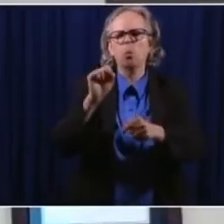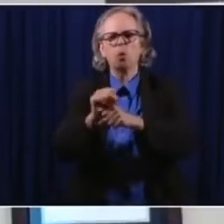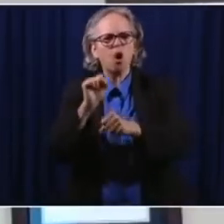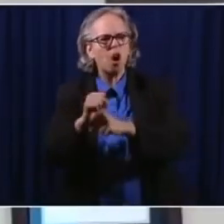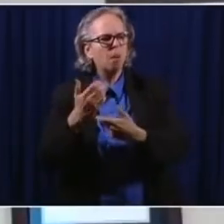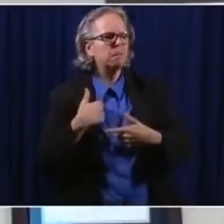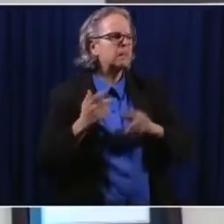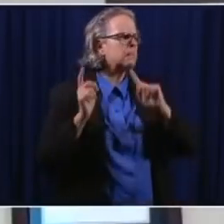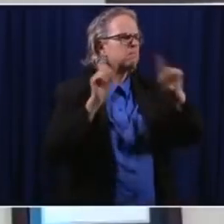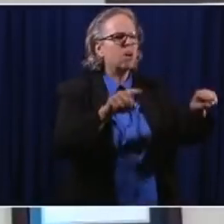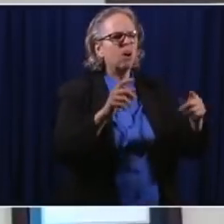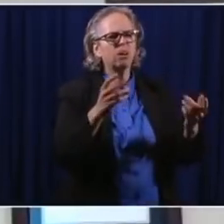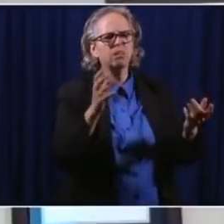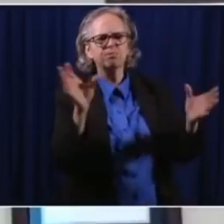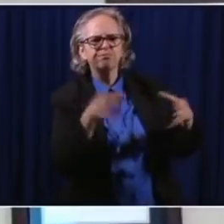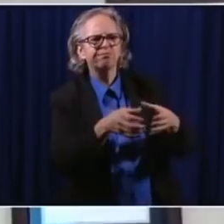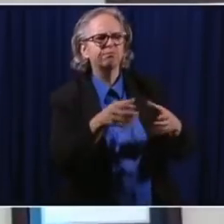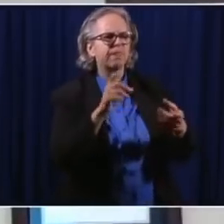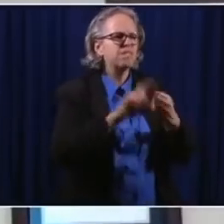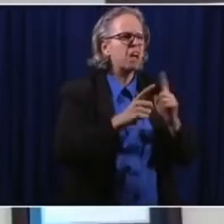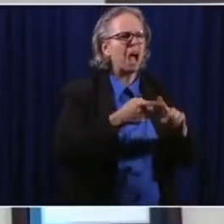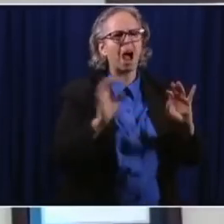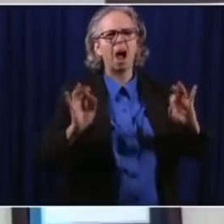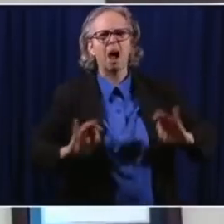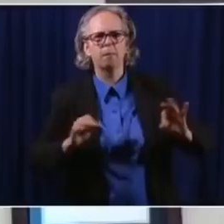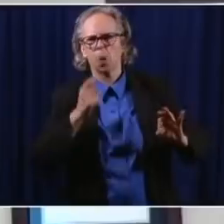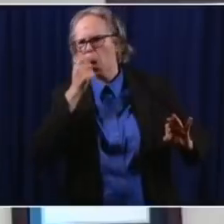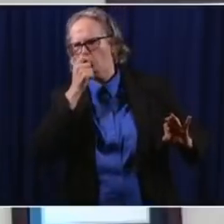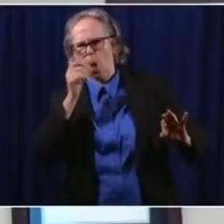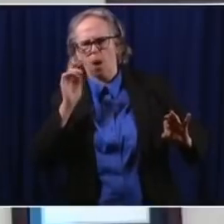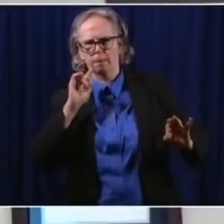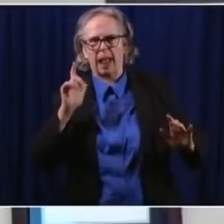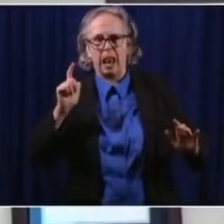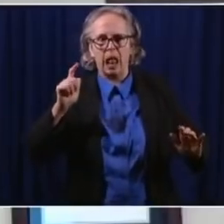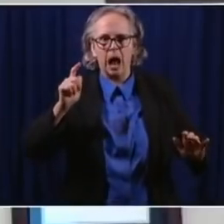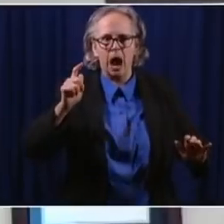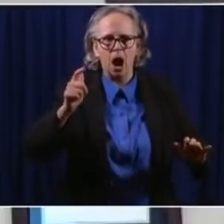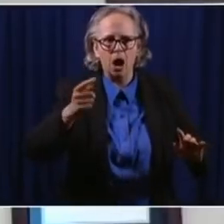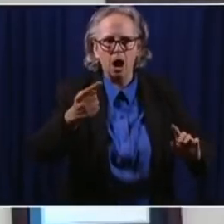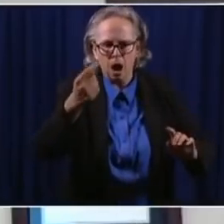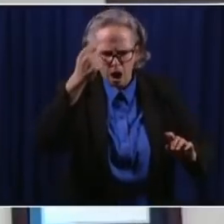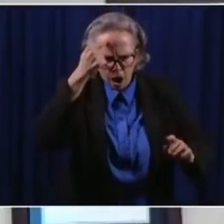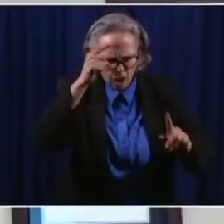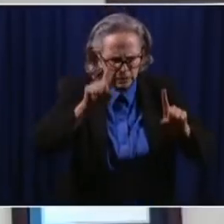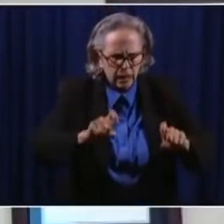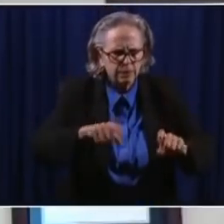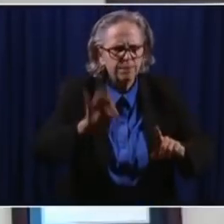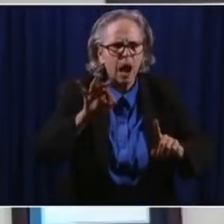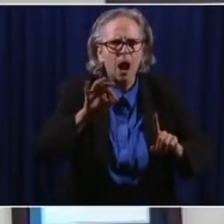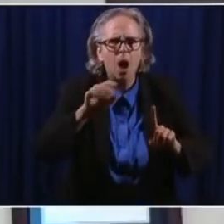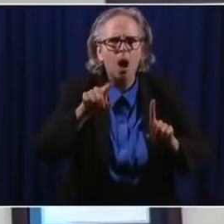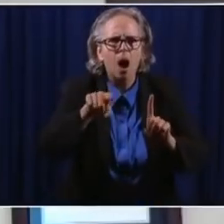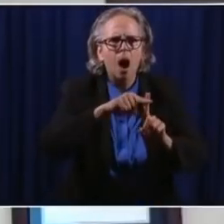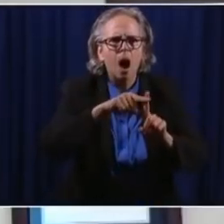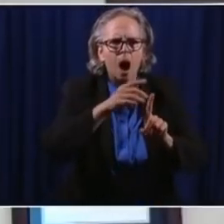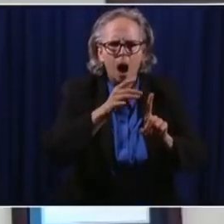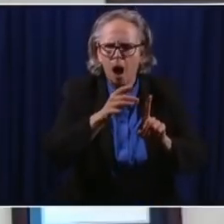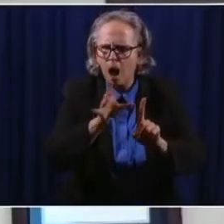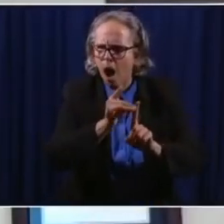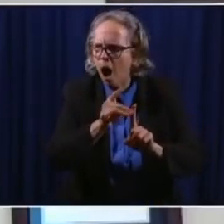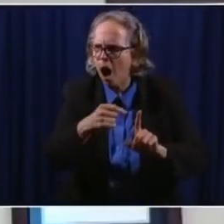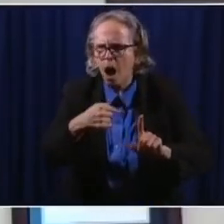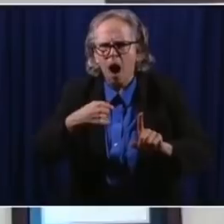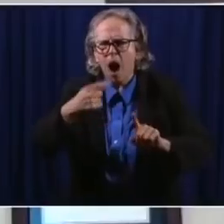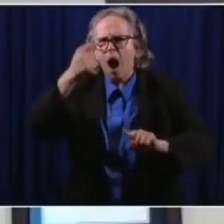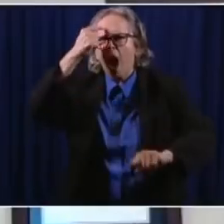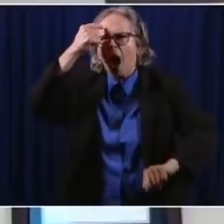social gatherings. And then once their tests are coming back, sometimes they're surprised that they have COVID and that they've infected other people.